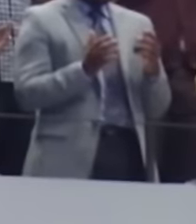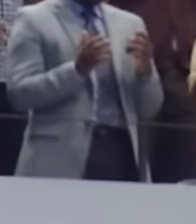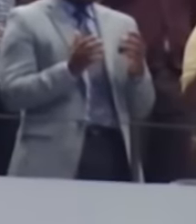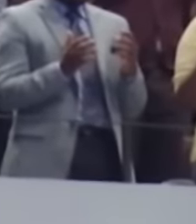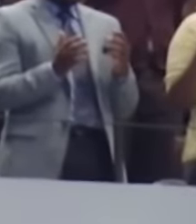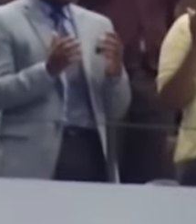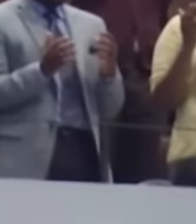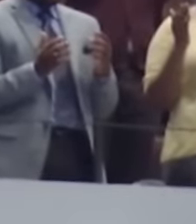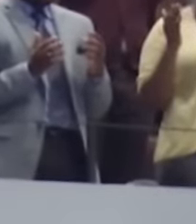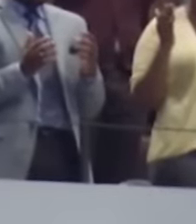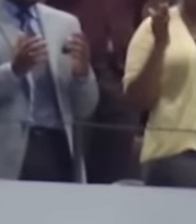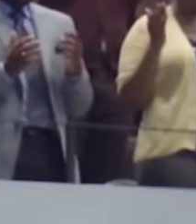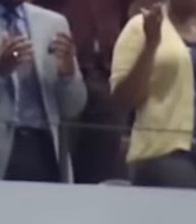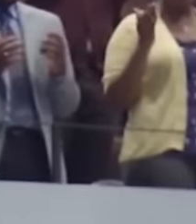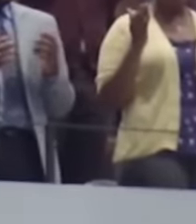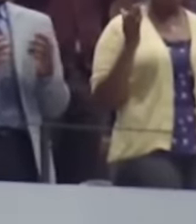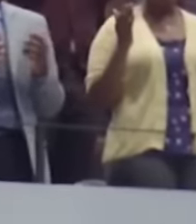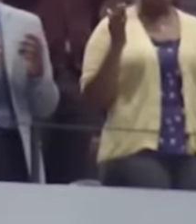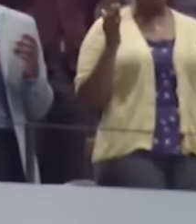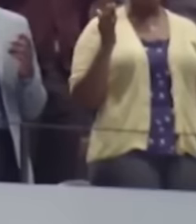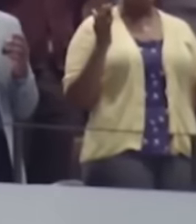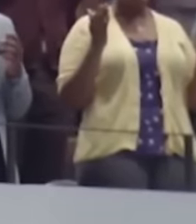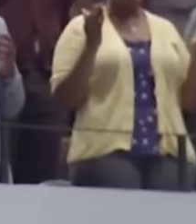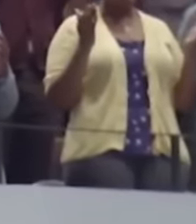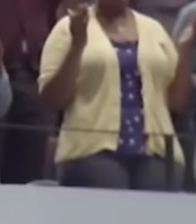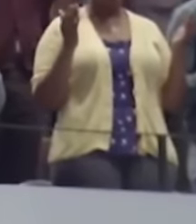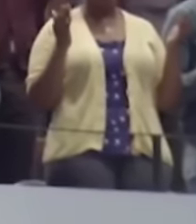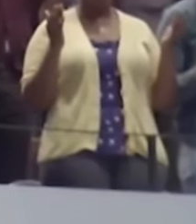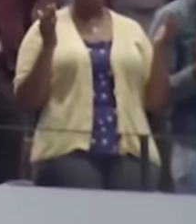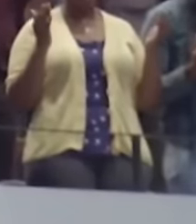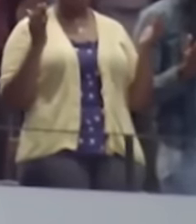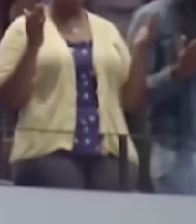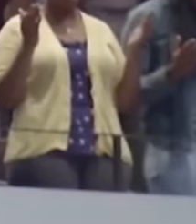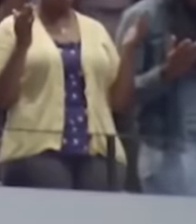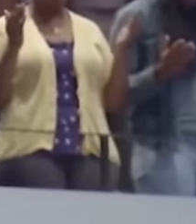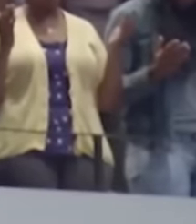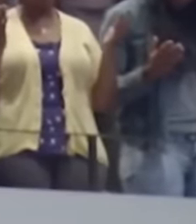our lives. Mold us and shape us. Thank you that you do it in the courtyard.